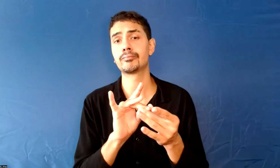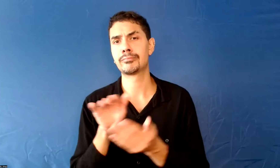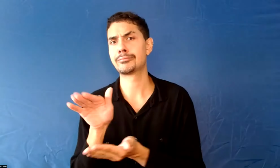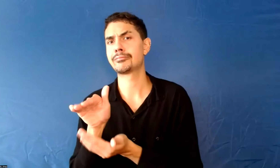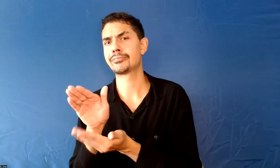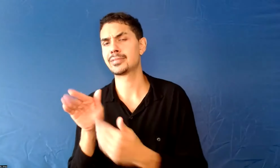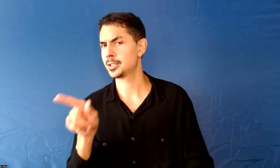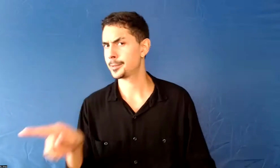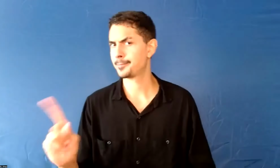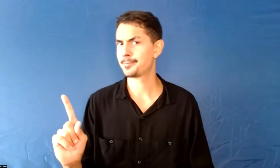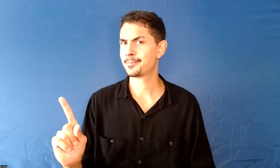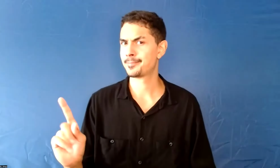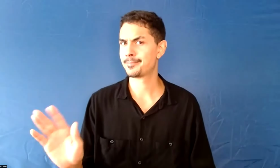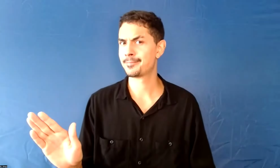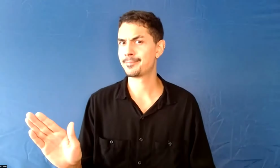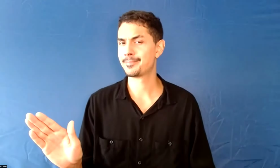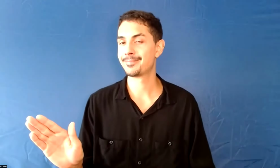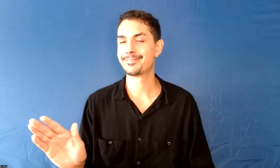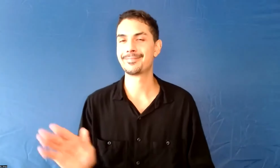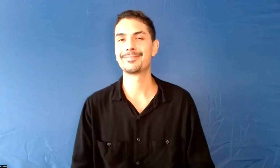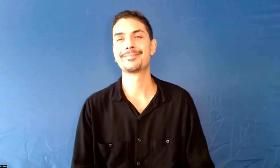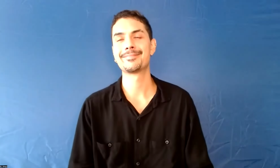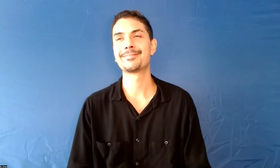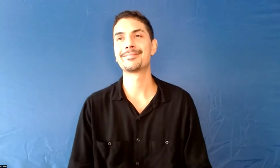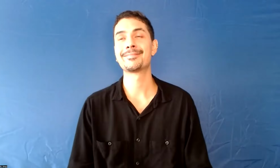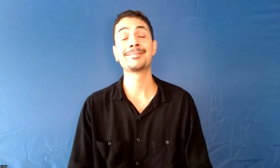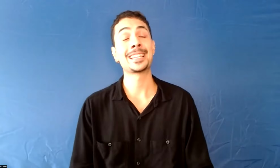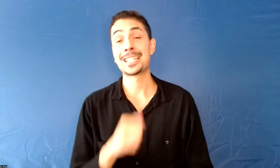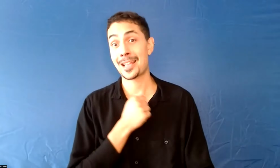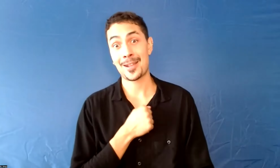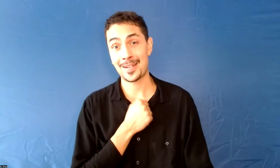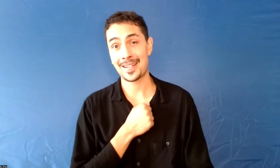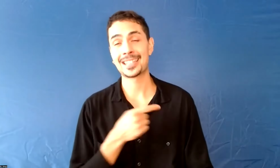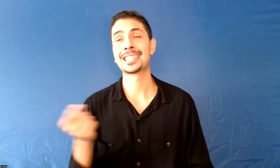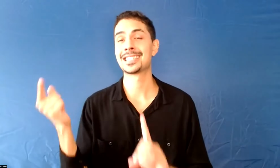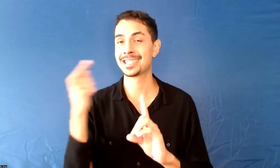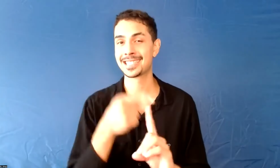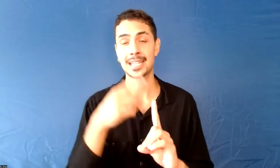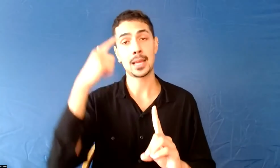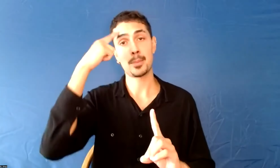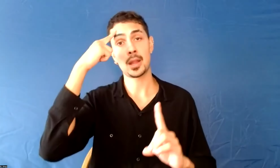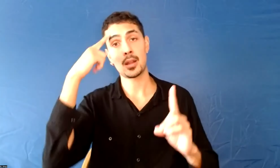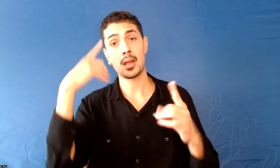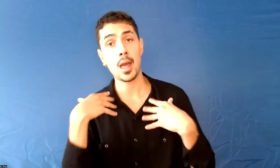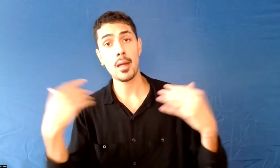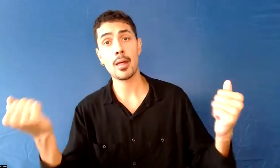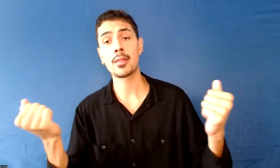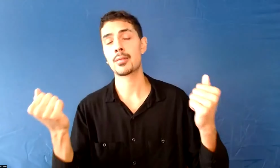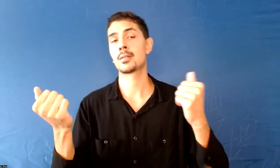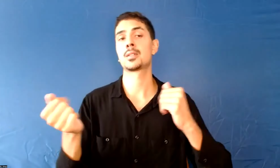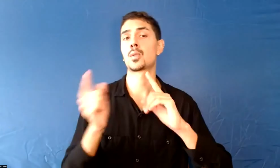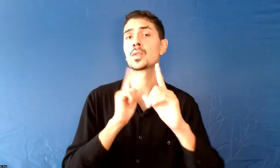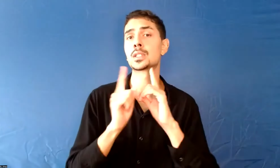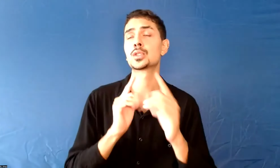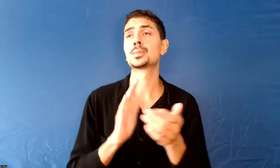Shunko? Oh, my husky. Anyway, sorry. Any other thoughts over the mental health conversation, or